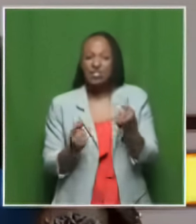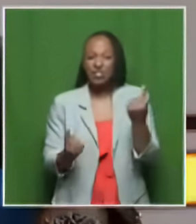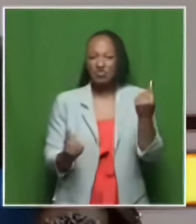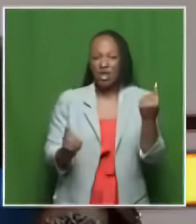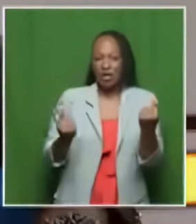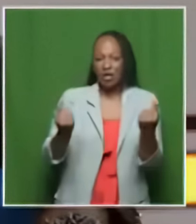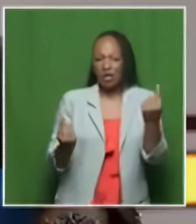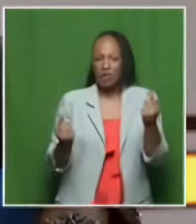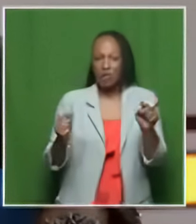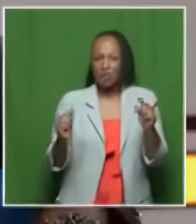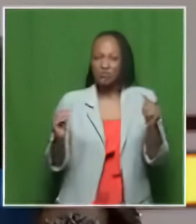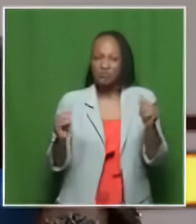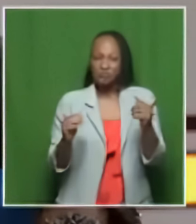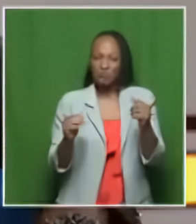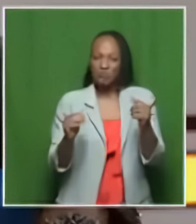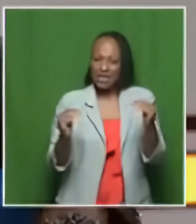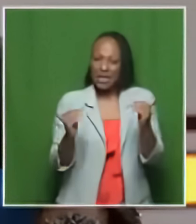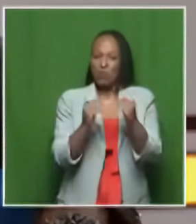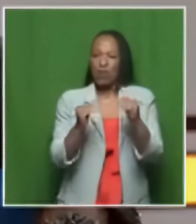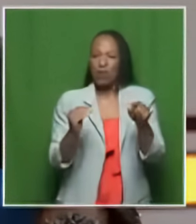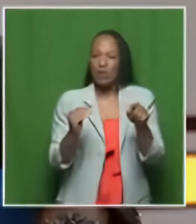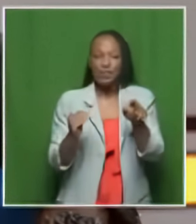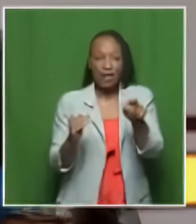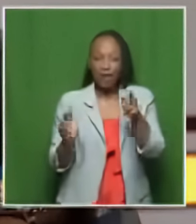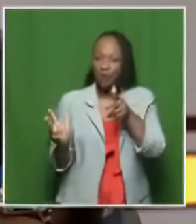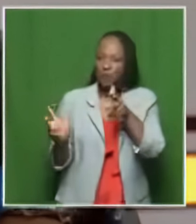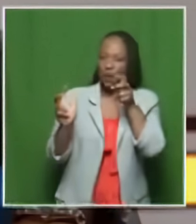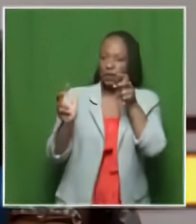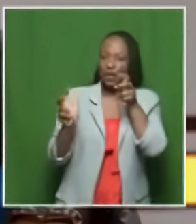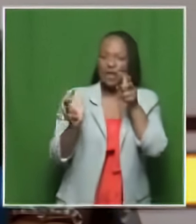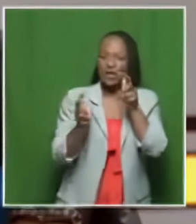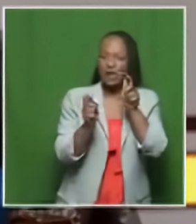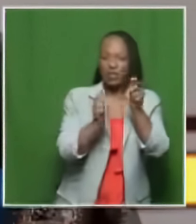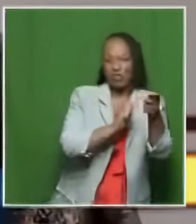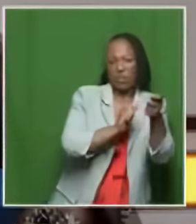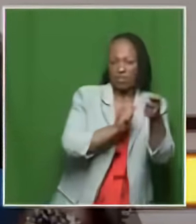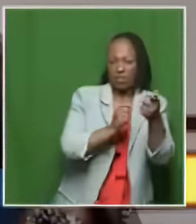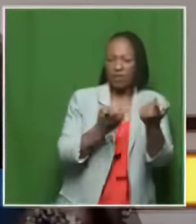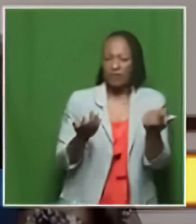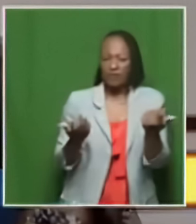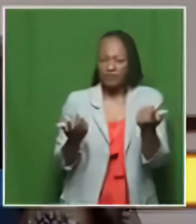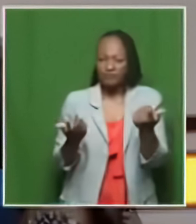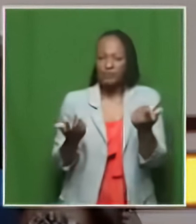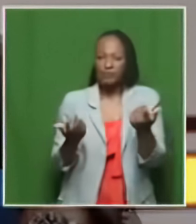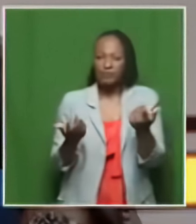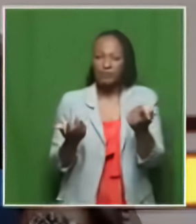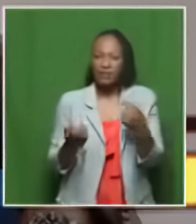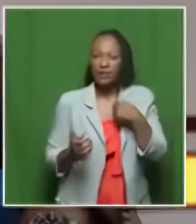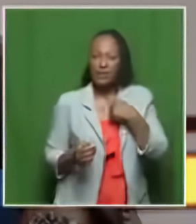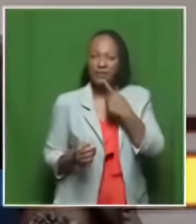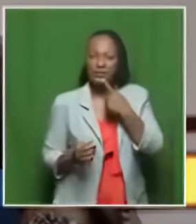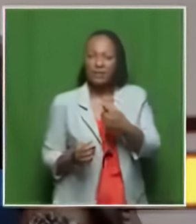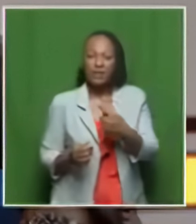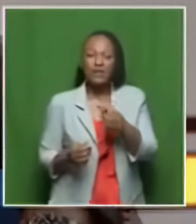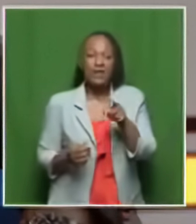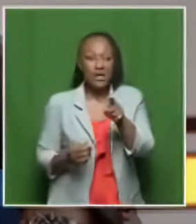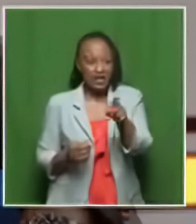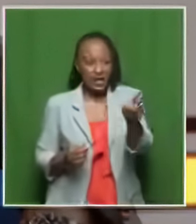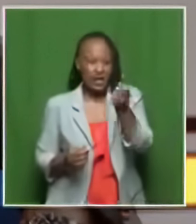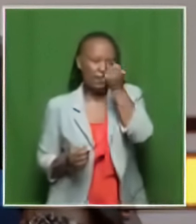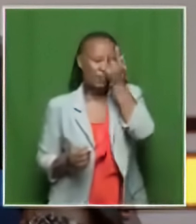as equals. And then they take that and distort it. And that's what I'm saying. They actually understand